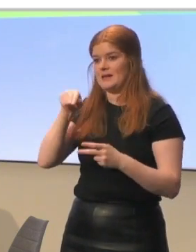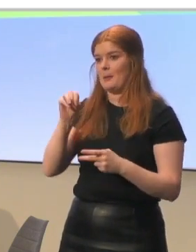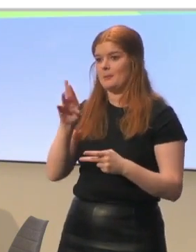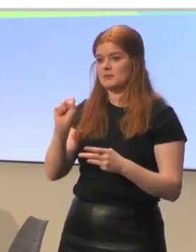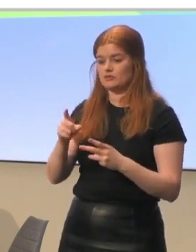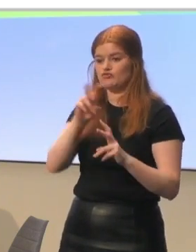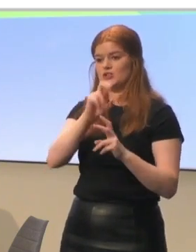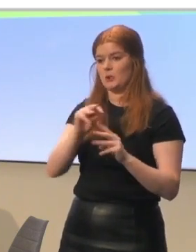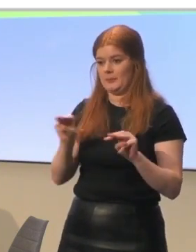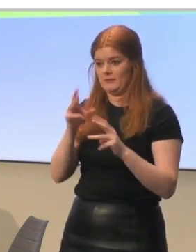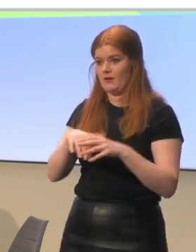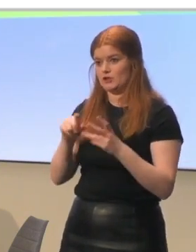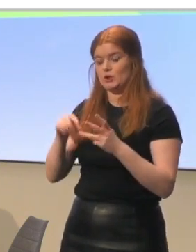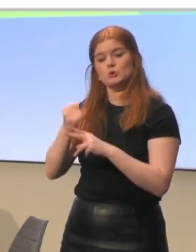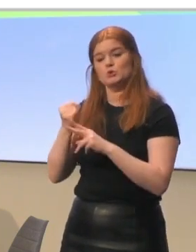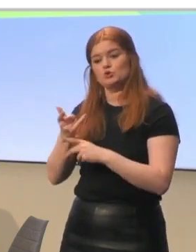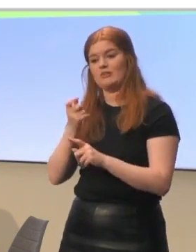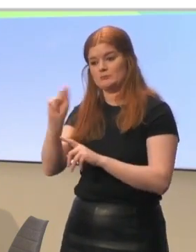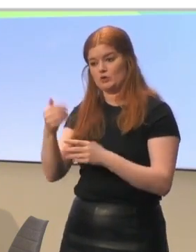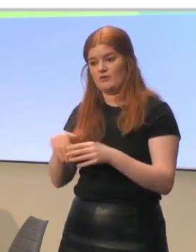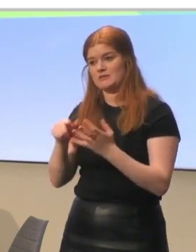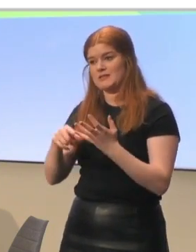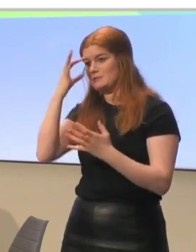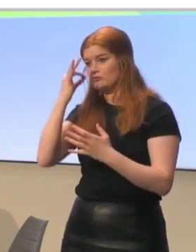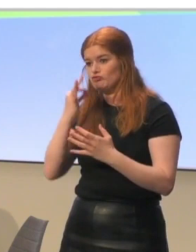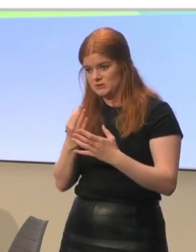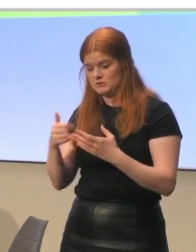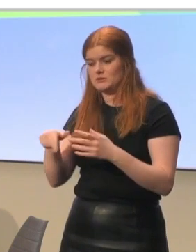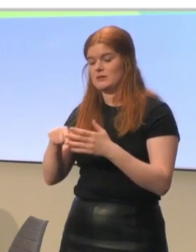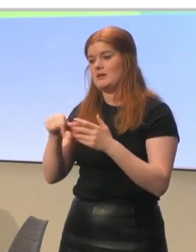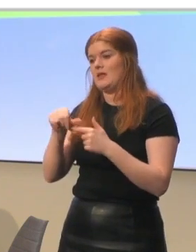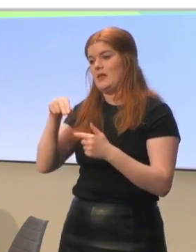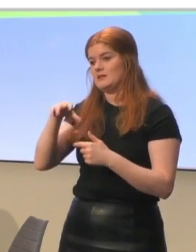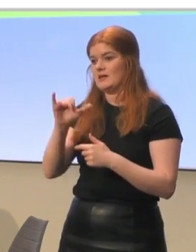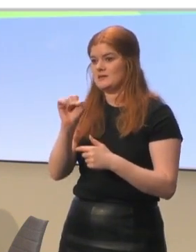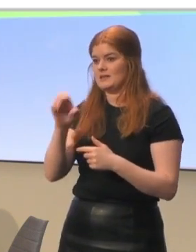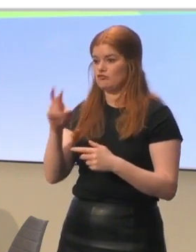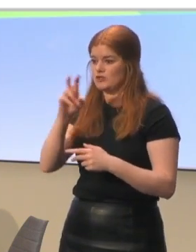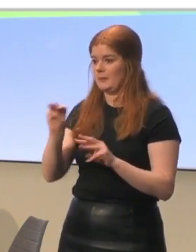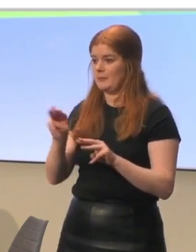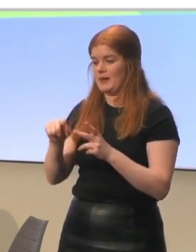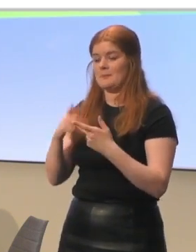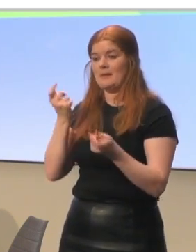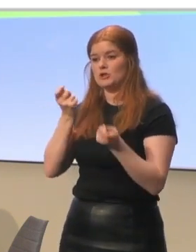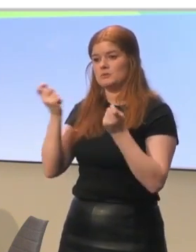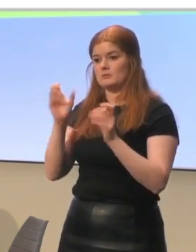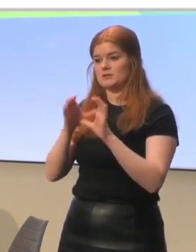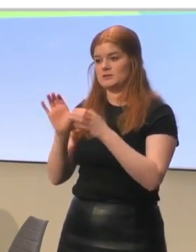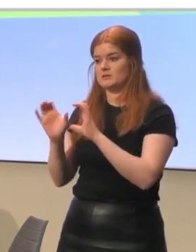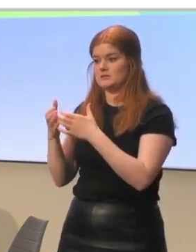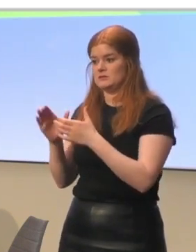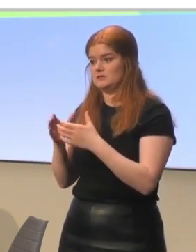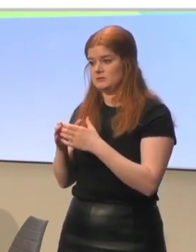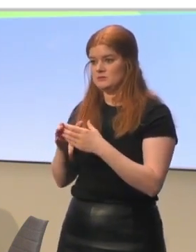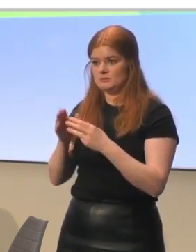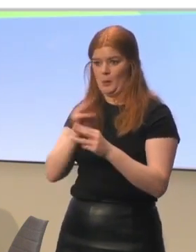regional personnel, school transport inspectorate, the NCSE regional personnel, and the management bodies, and have